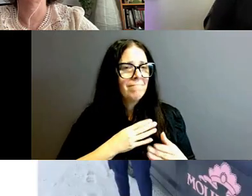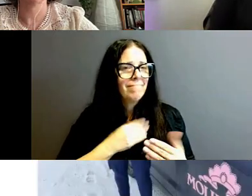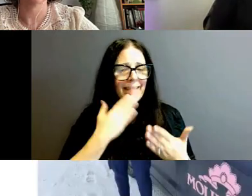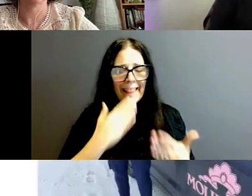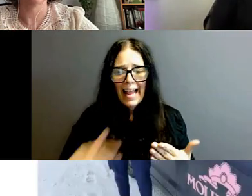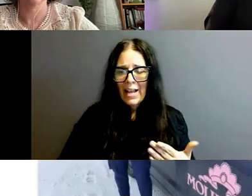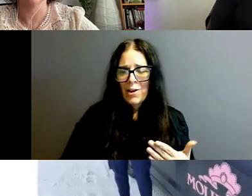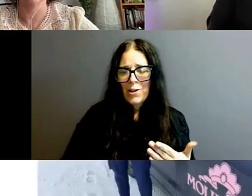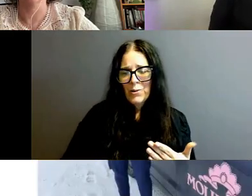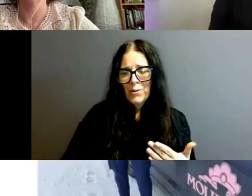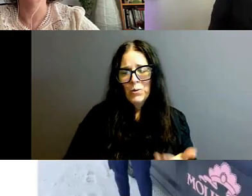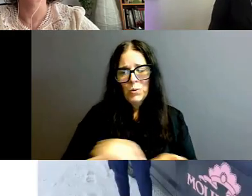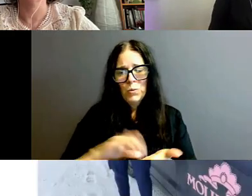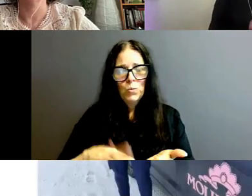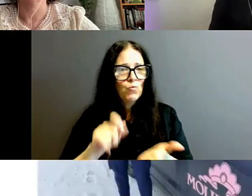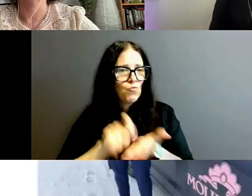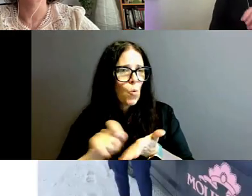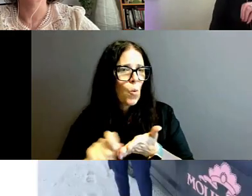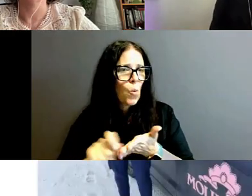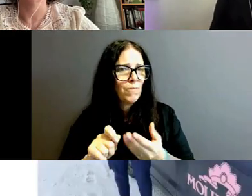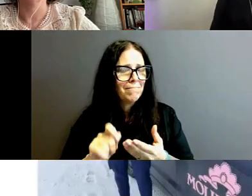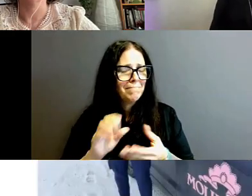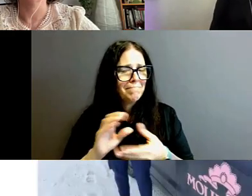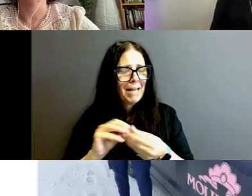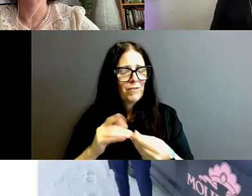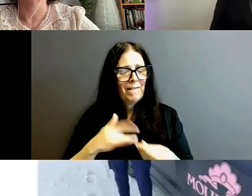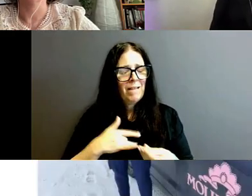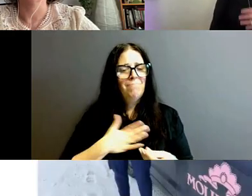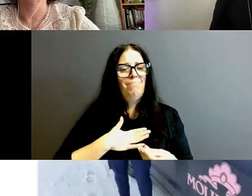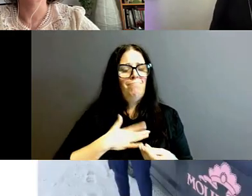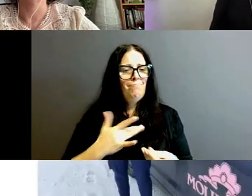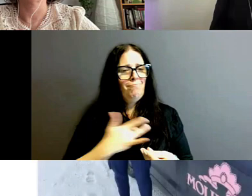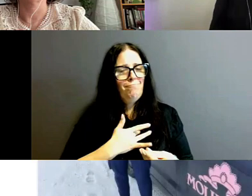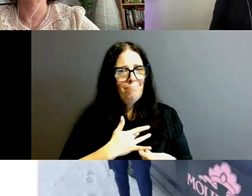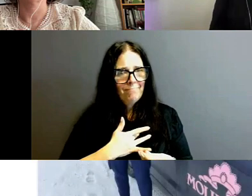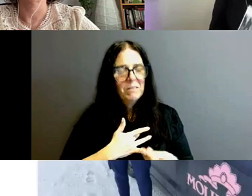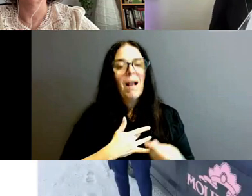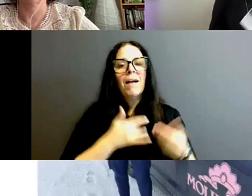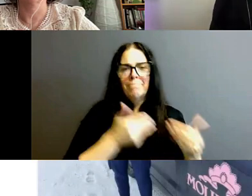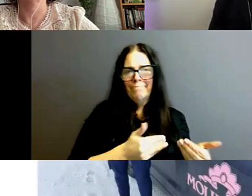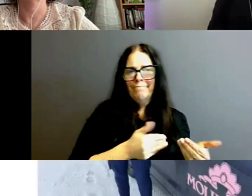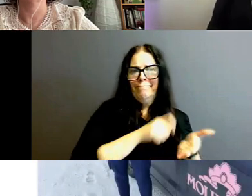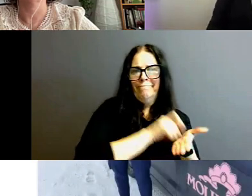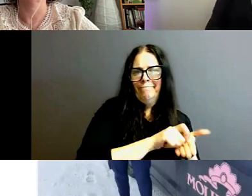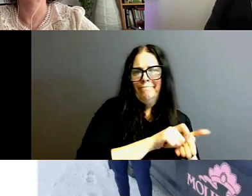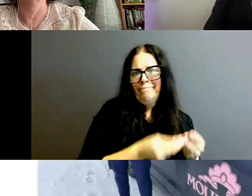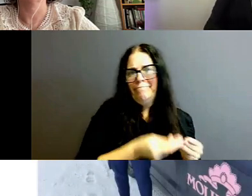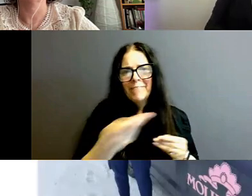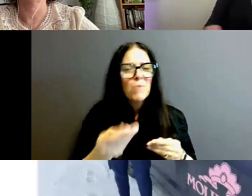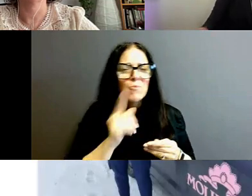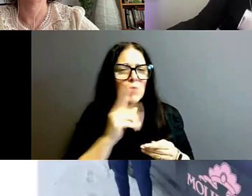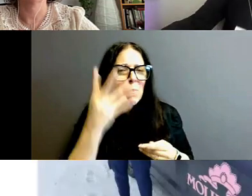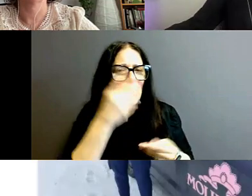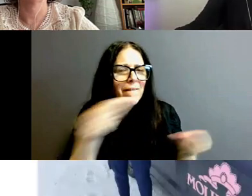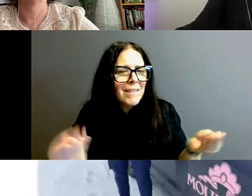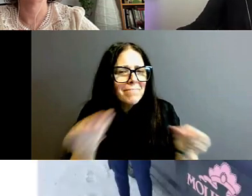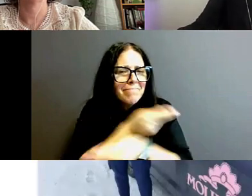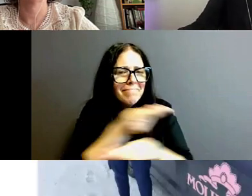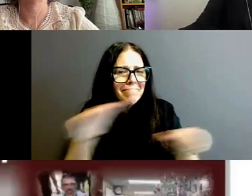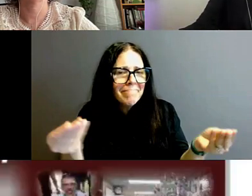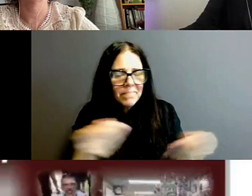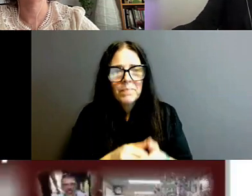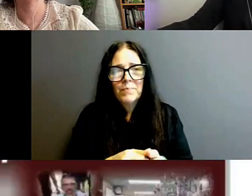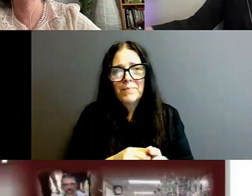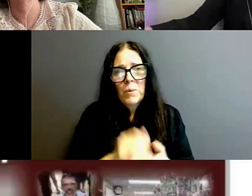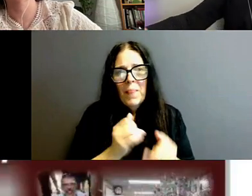written, an inspiring message to them, that they wrote messages back. And it was a beautiful thing. So that's it. And I'm sorry,